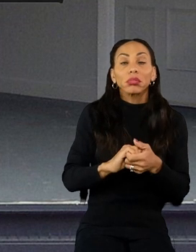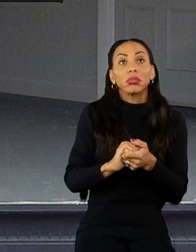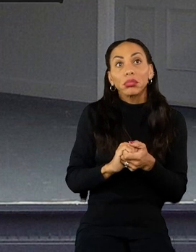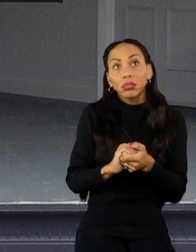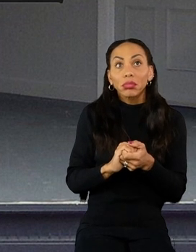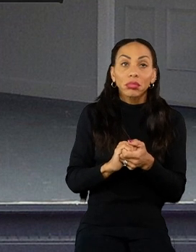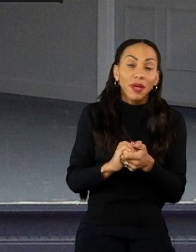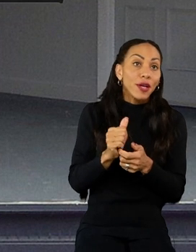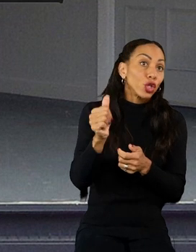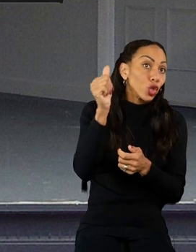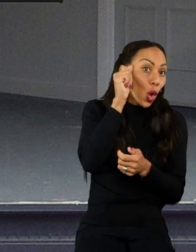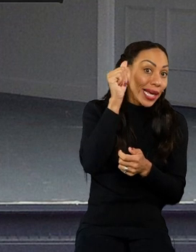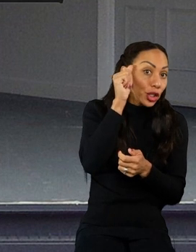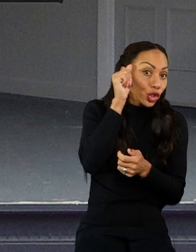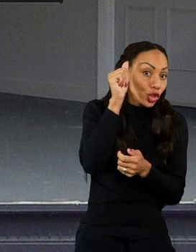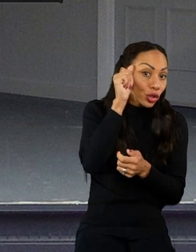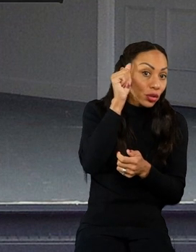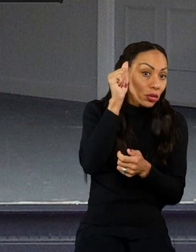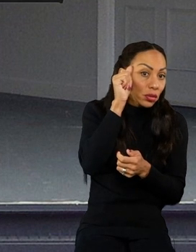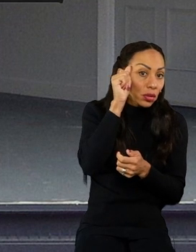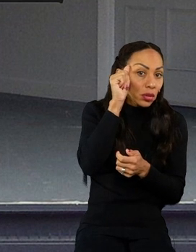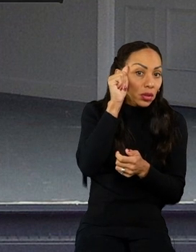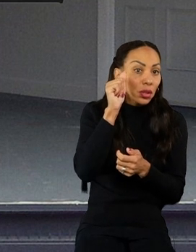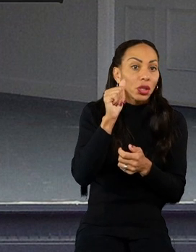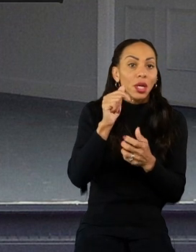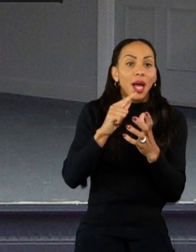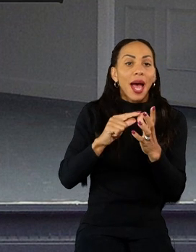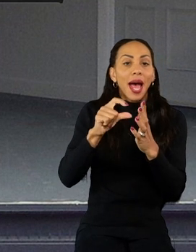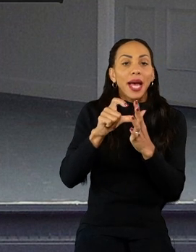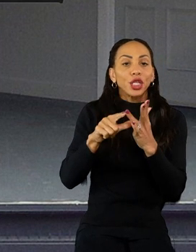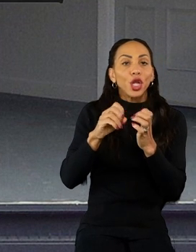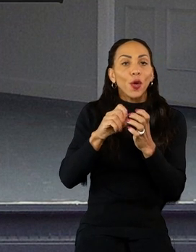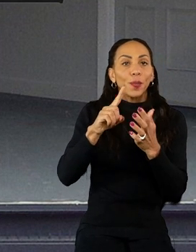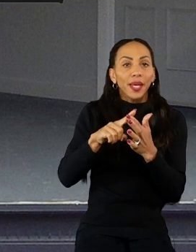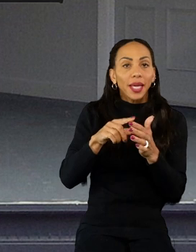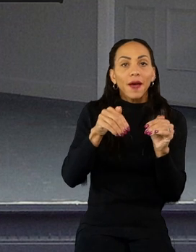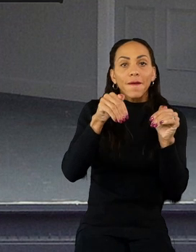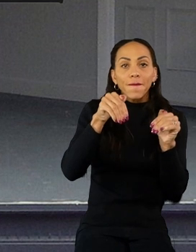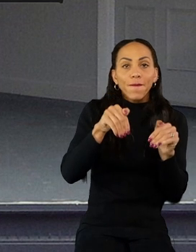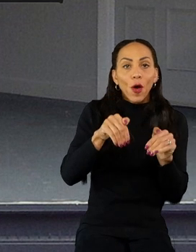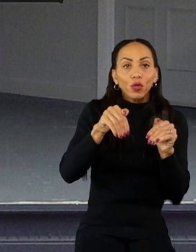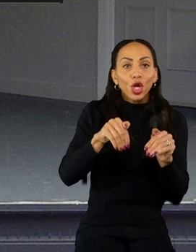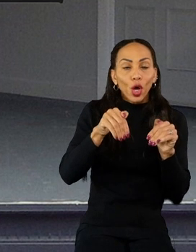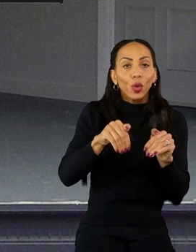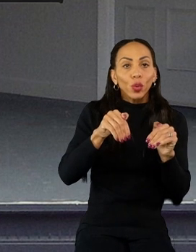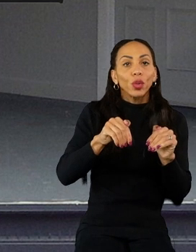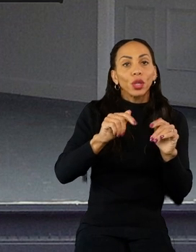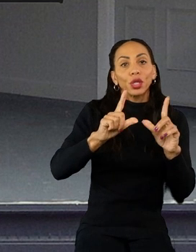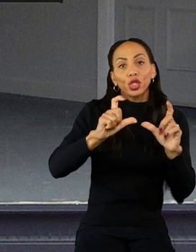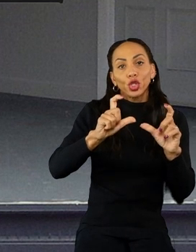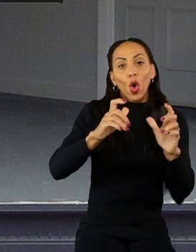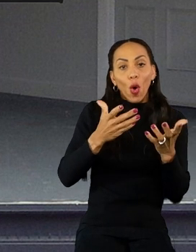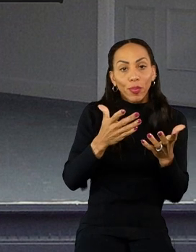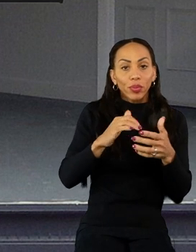skills, useful skills, of course, are going to be to some extent having knowledge of Adobe or Photoshop,